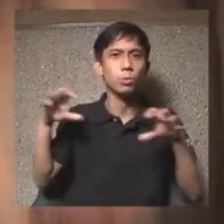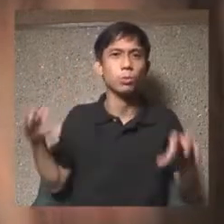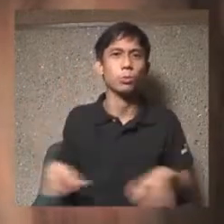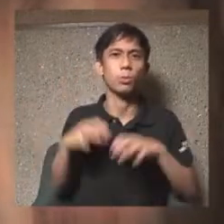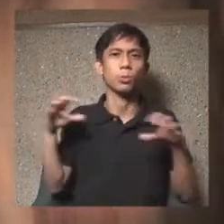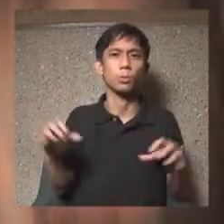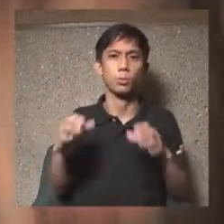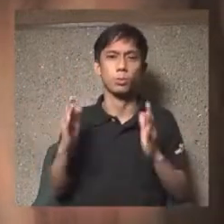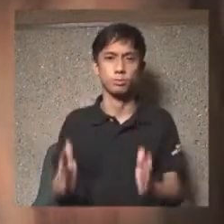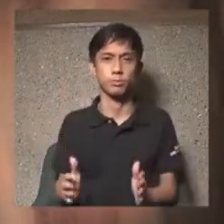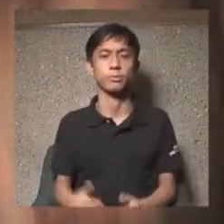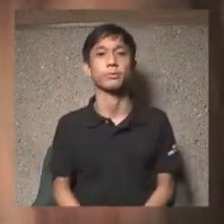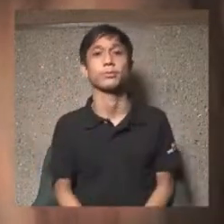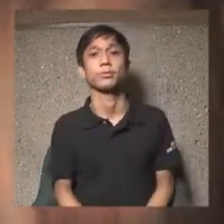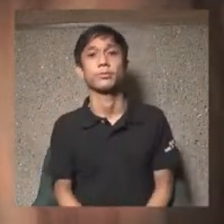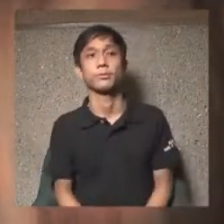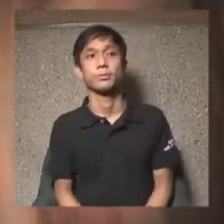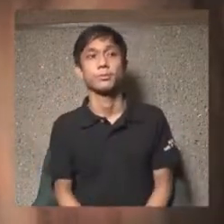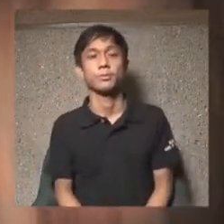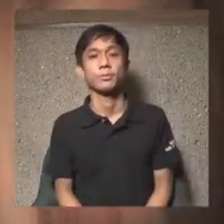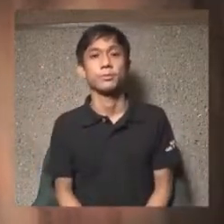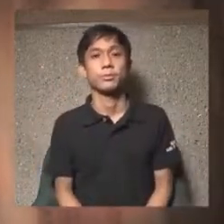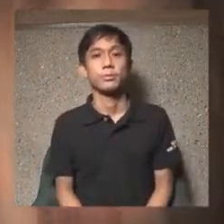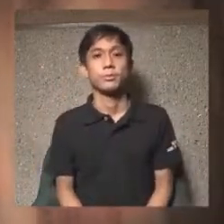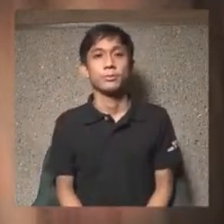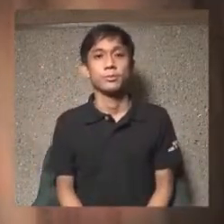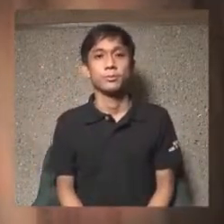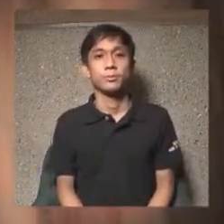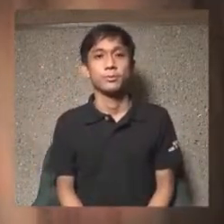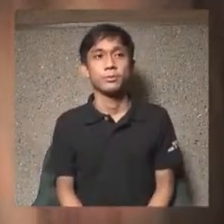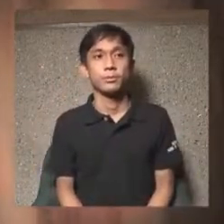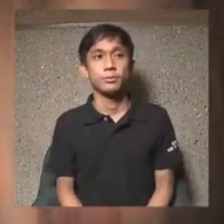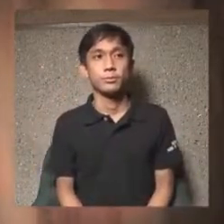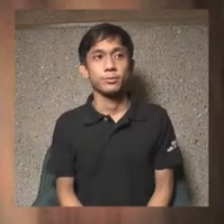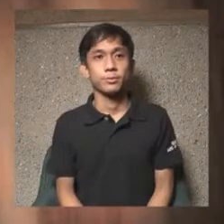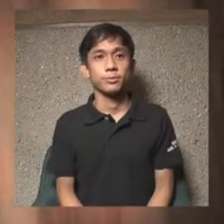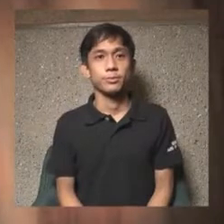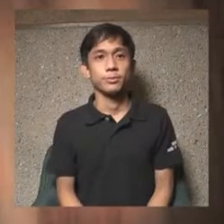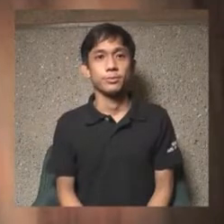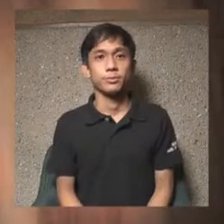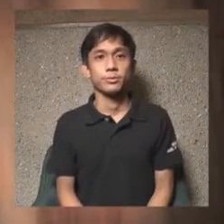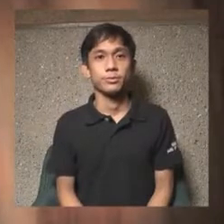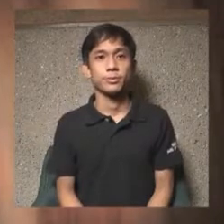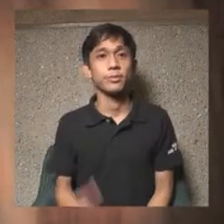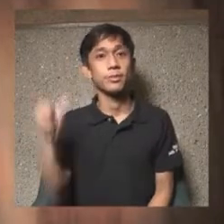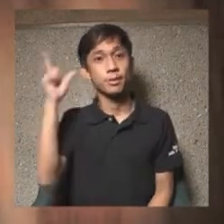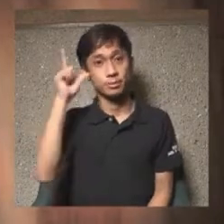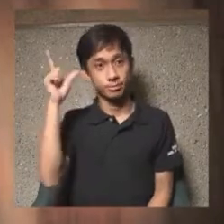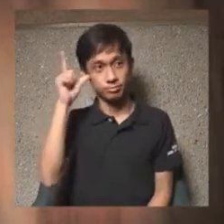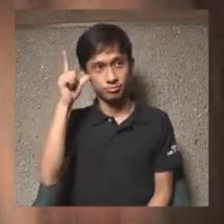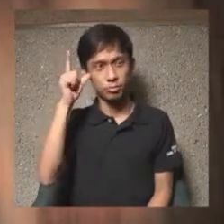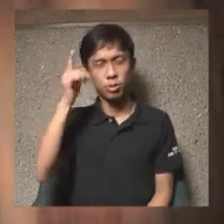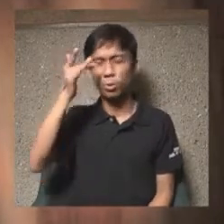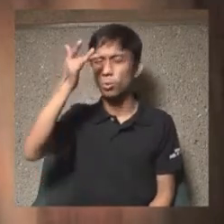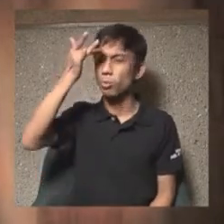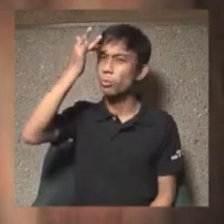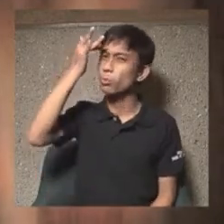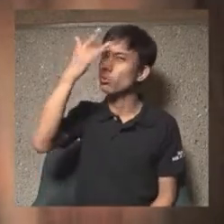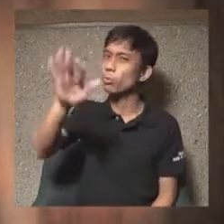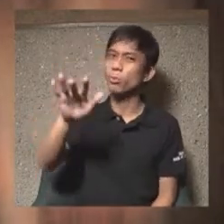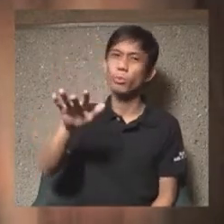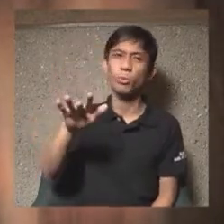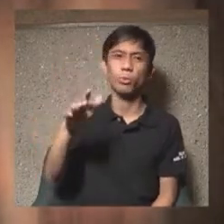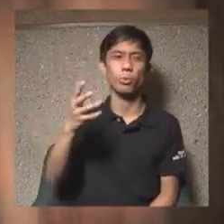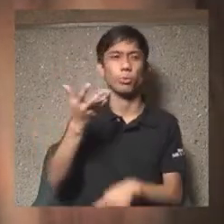know, Laban was scheming enough, cunning enough to say, "Come work for me for another 7 years."